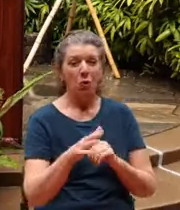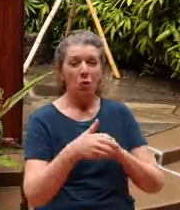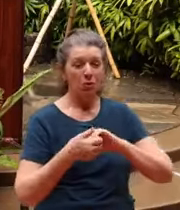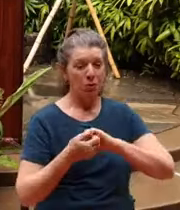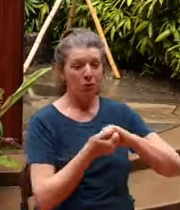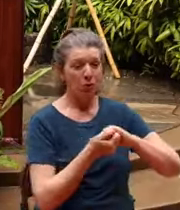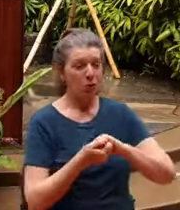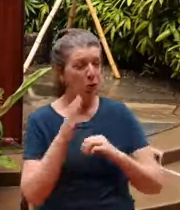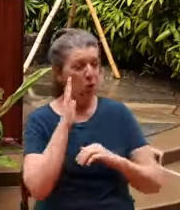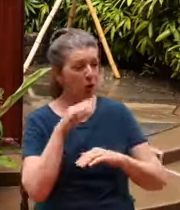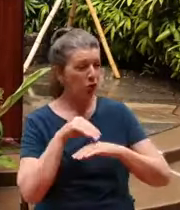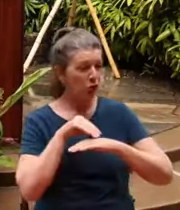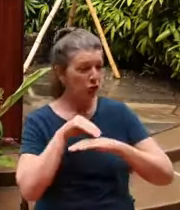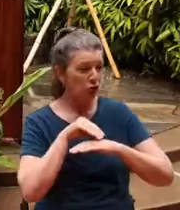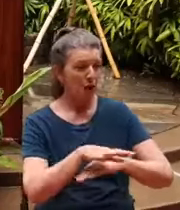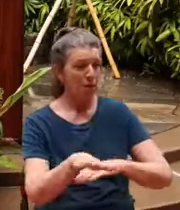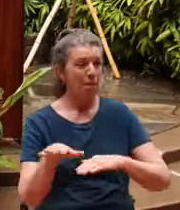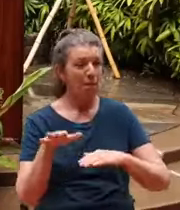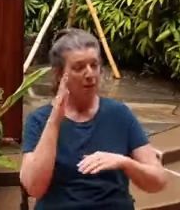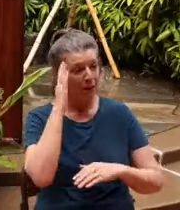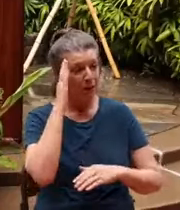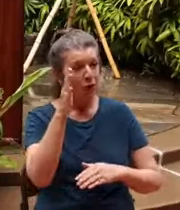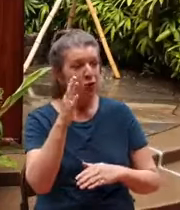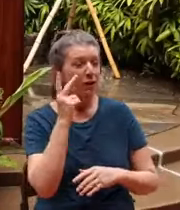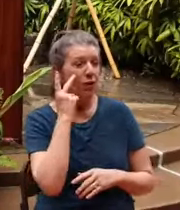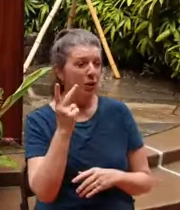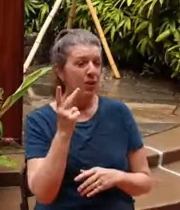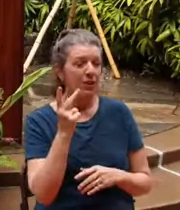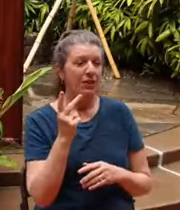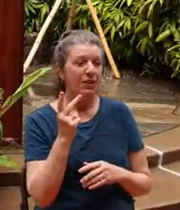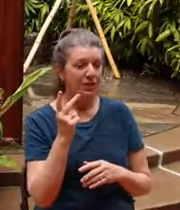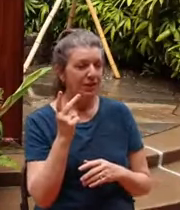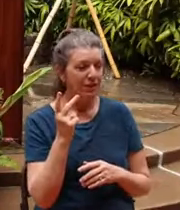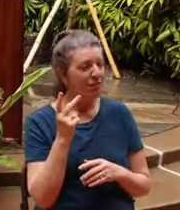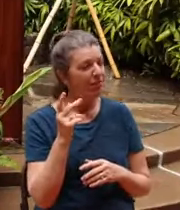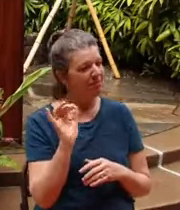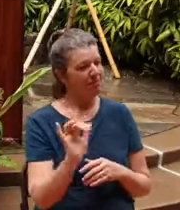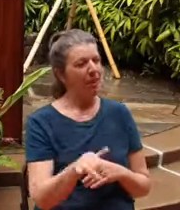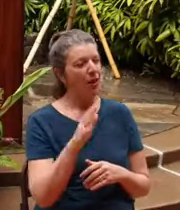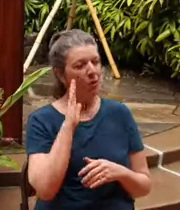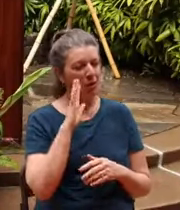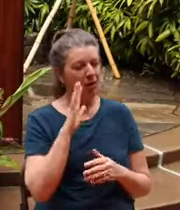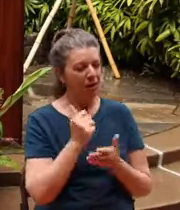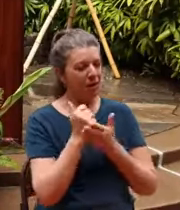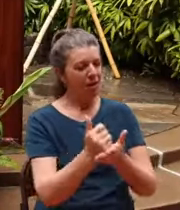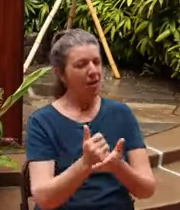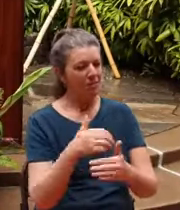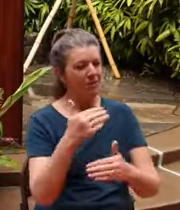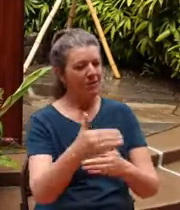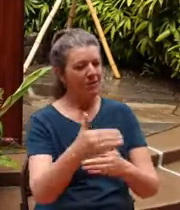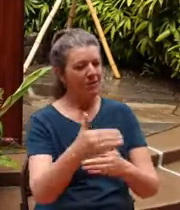will shape the future of Kauai, one that makes the next generation proud, and we will raise